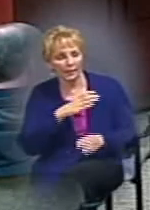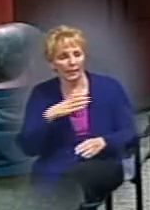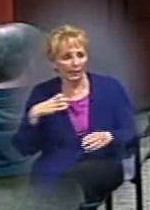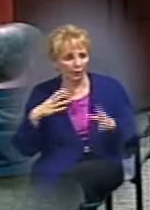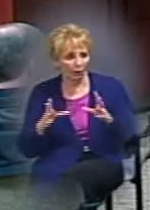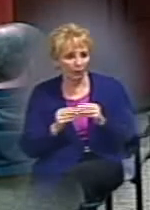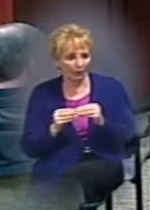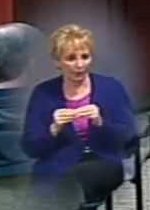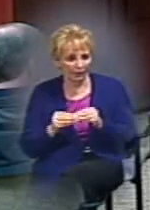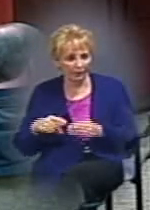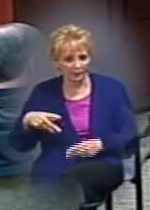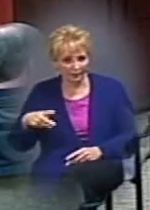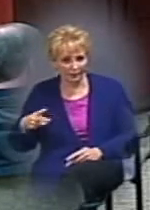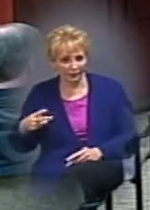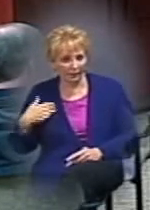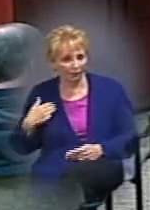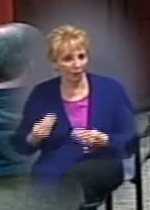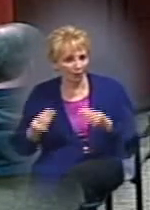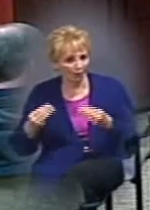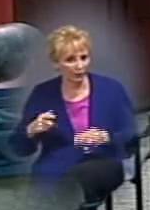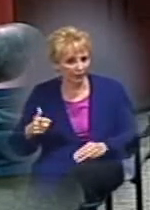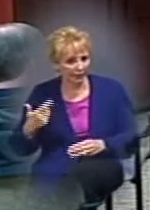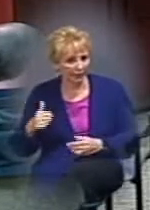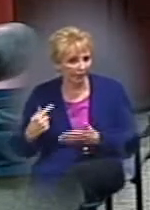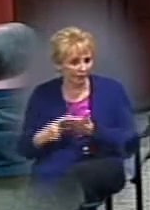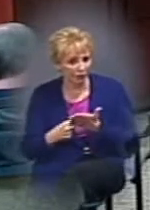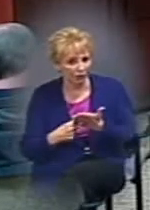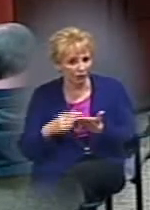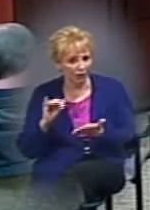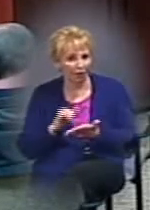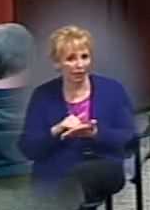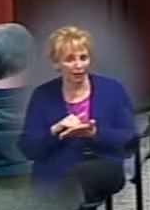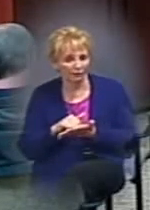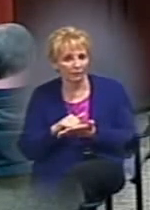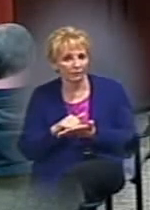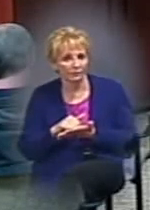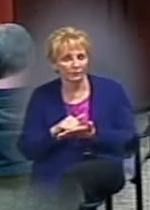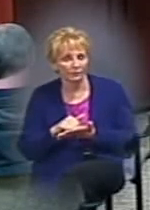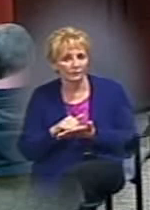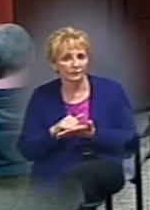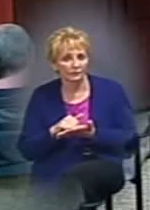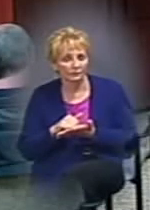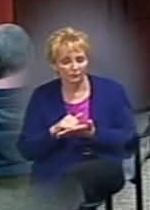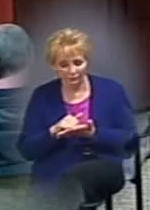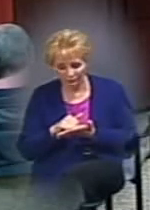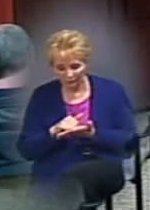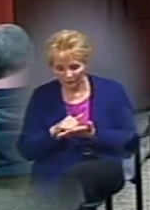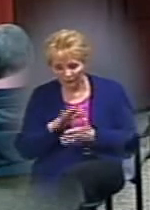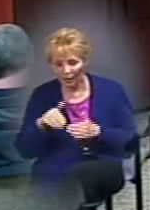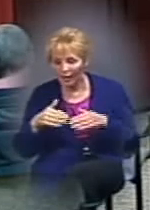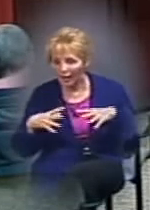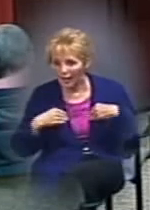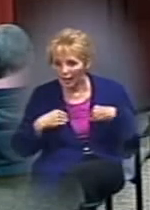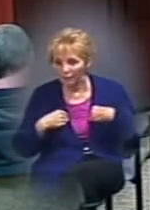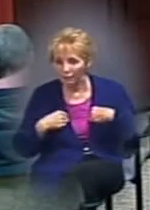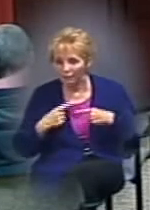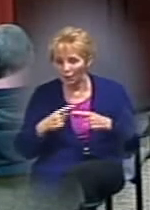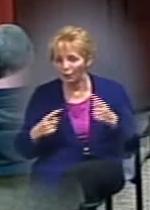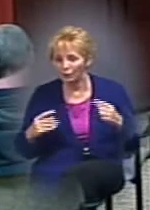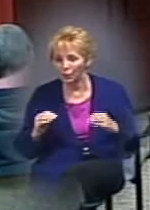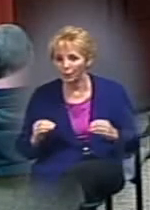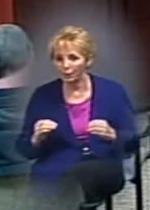meetings. Second. Okay, we have a motion and second. Any discussion of that item? All in favor say aye. Aye.